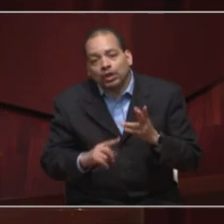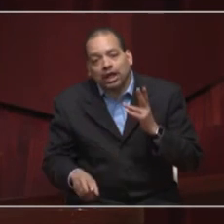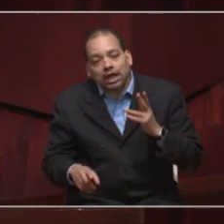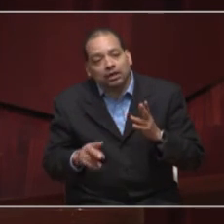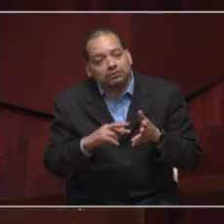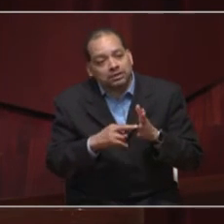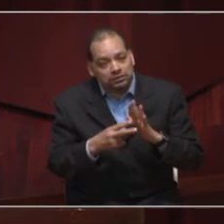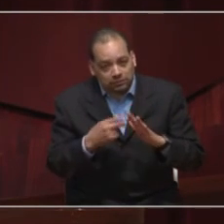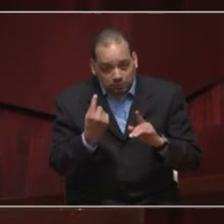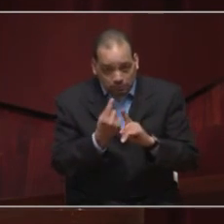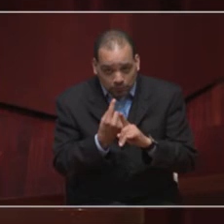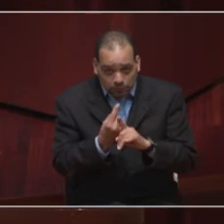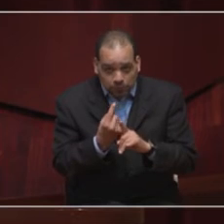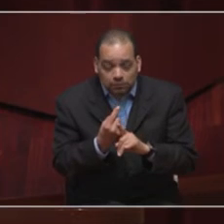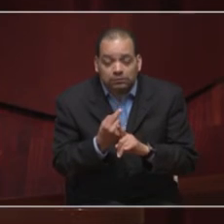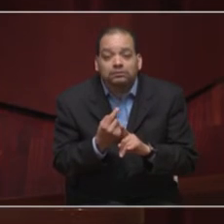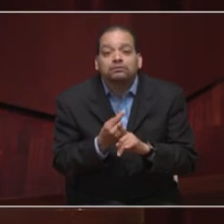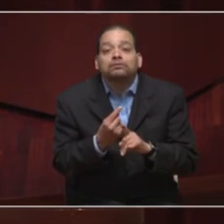the appropriate